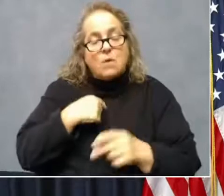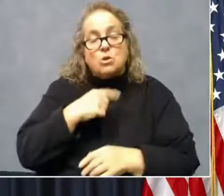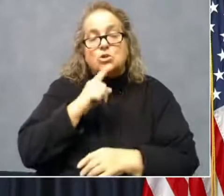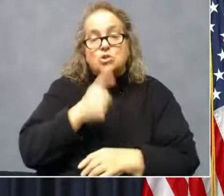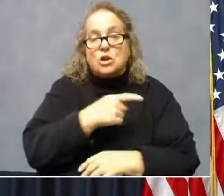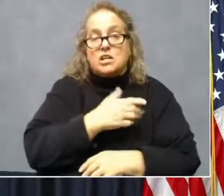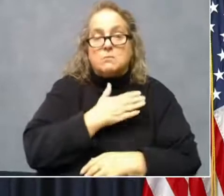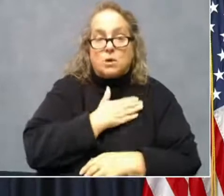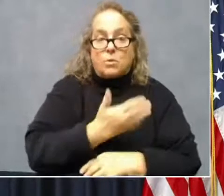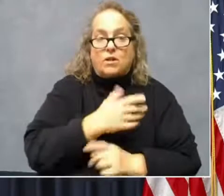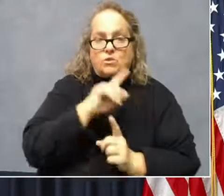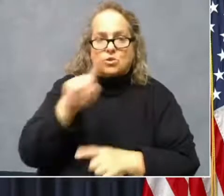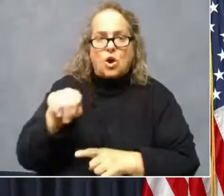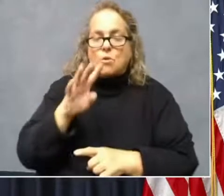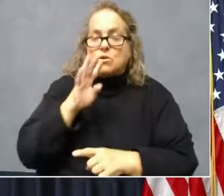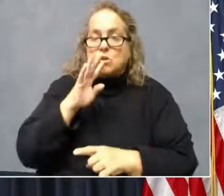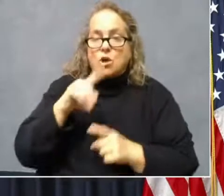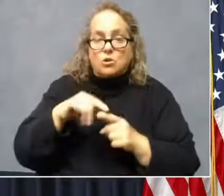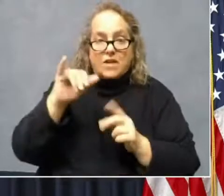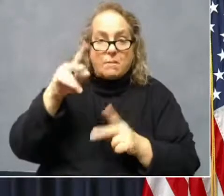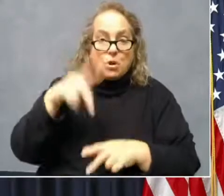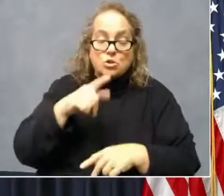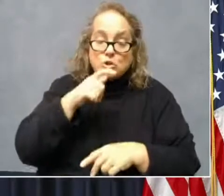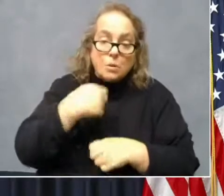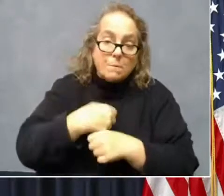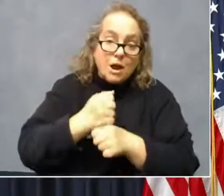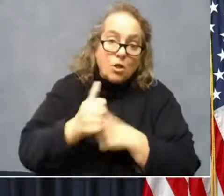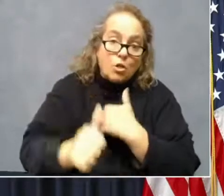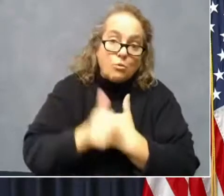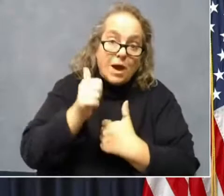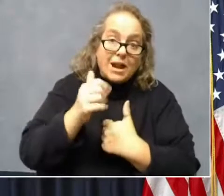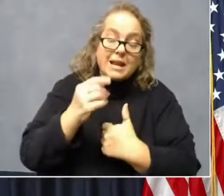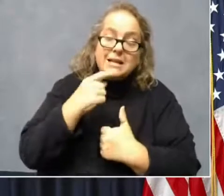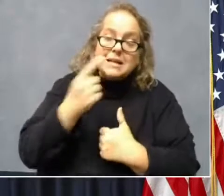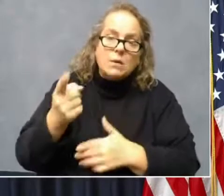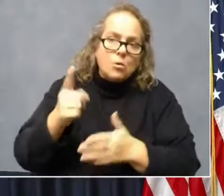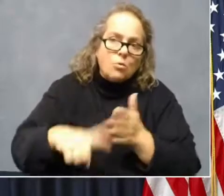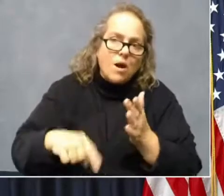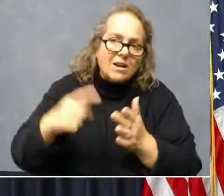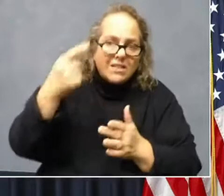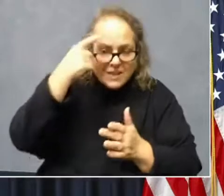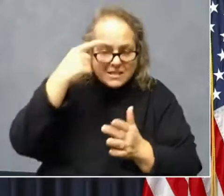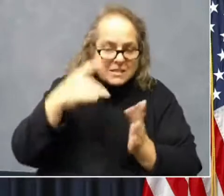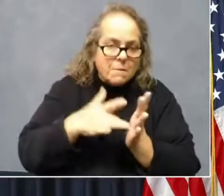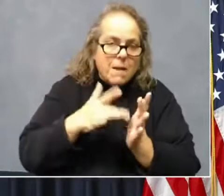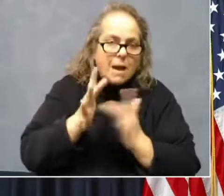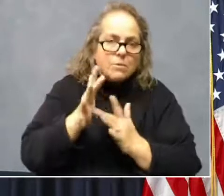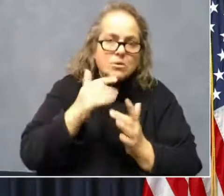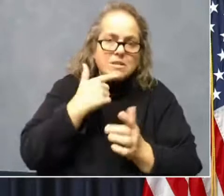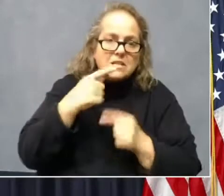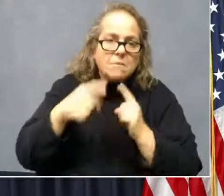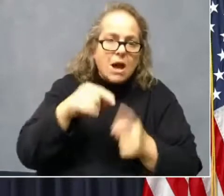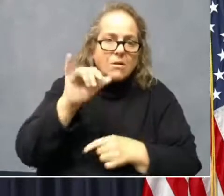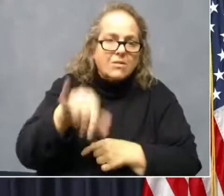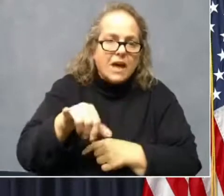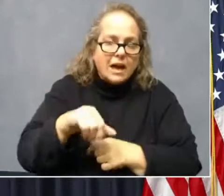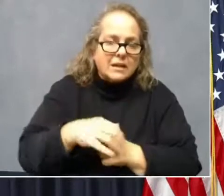that threat and telling them what he thinks the Bible says about those who would do something like that.